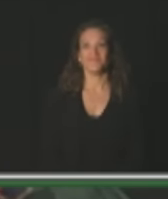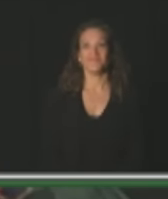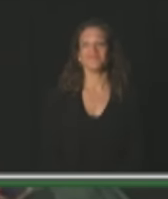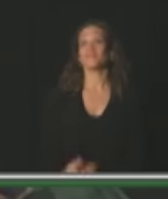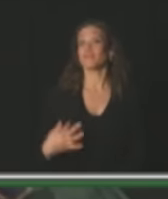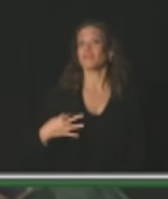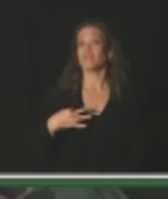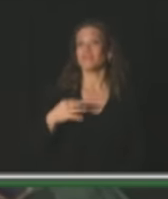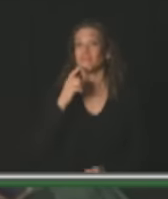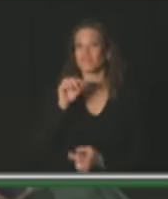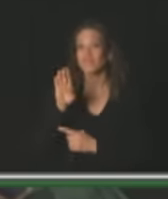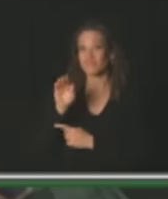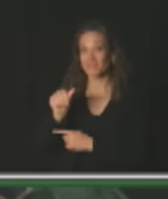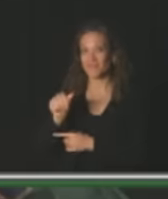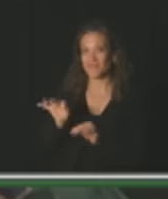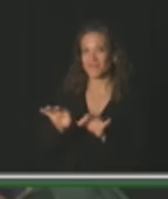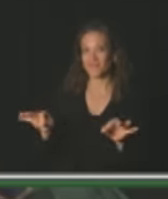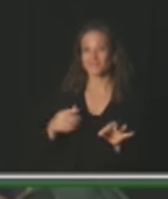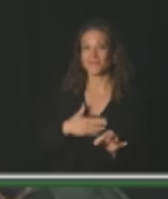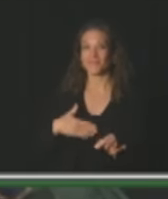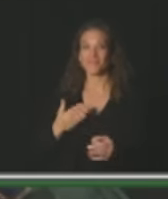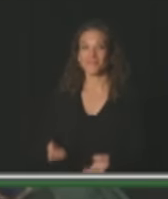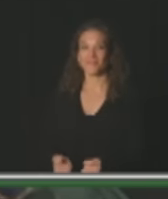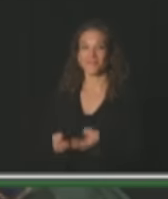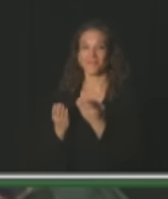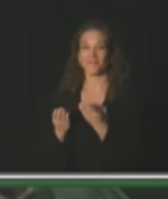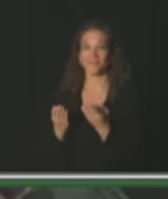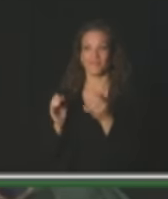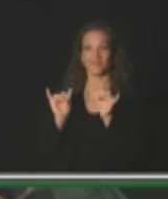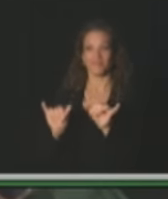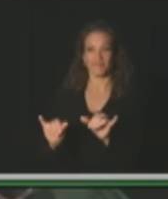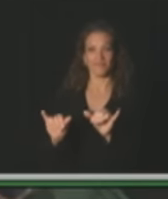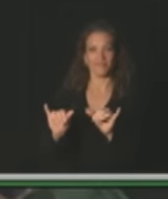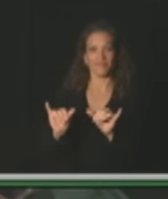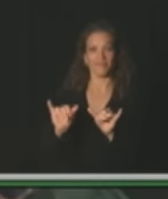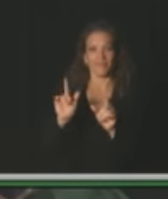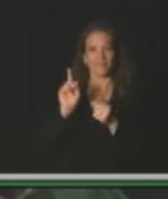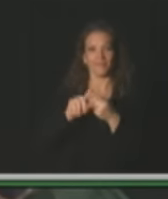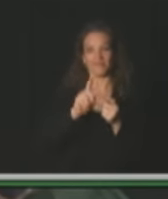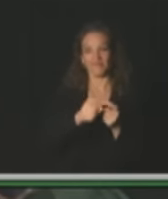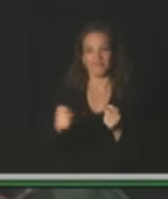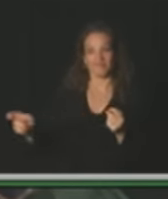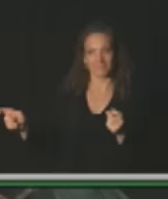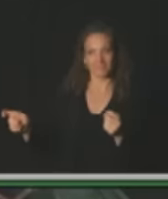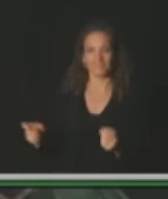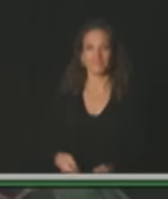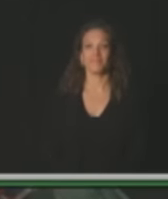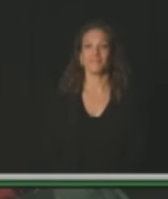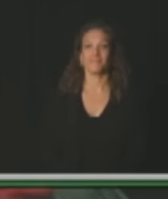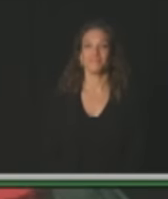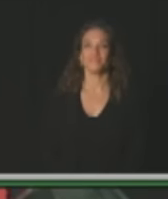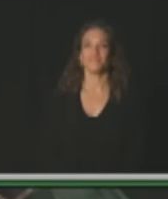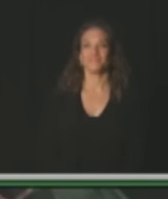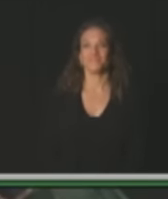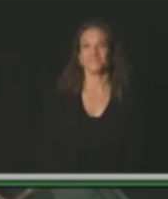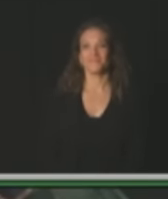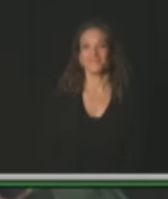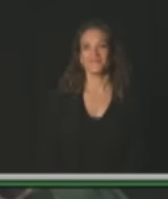Candidates for the bachelor's degrees, please rise and remain standing until the degrees are conferred.